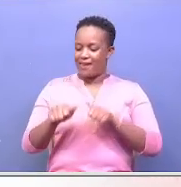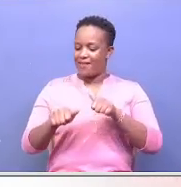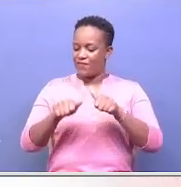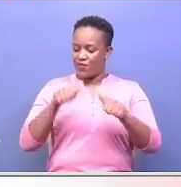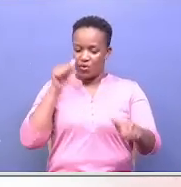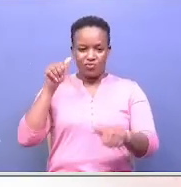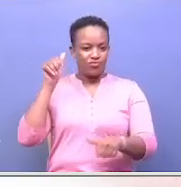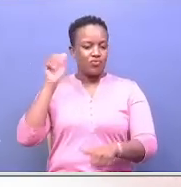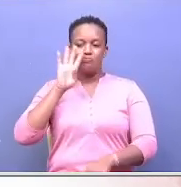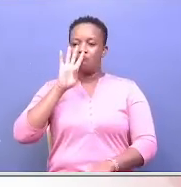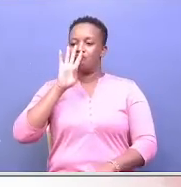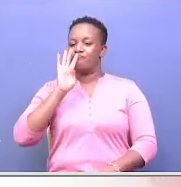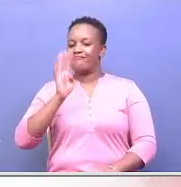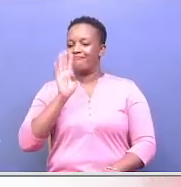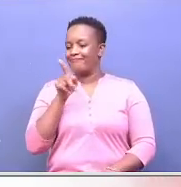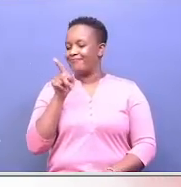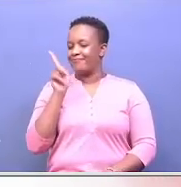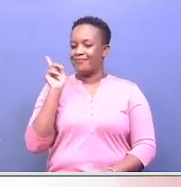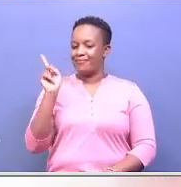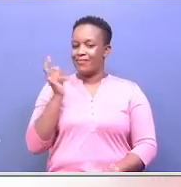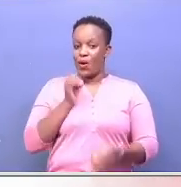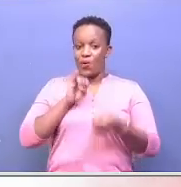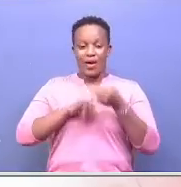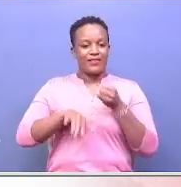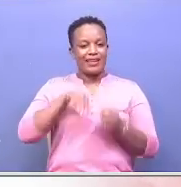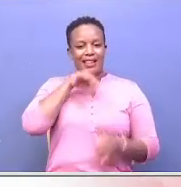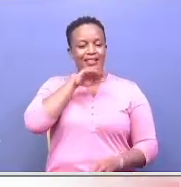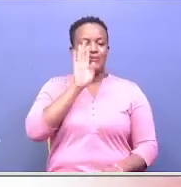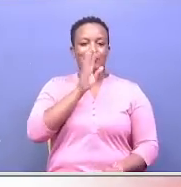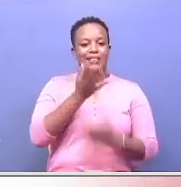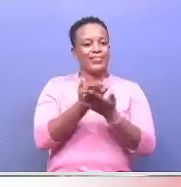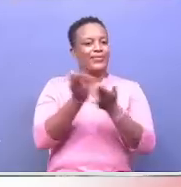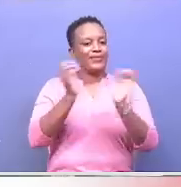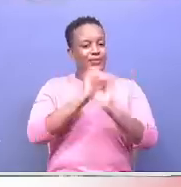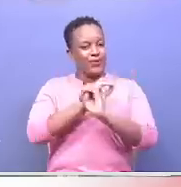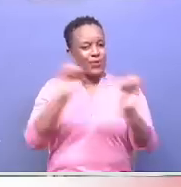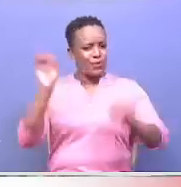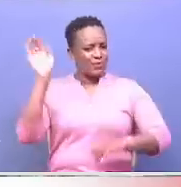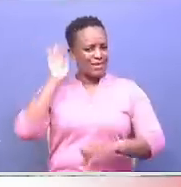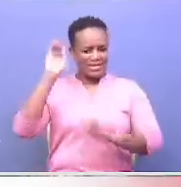be addressed by her. Here is Paul Kirobi with that story.